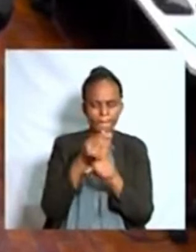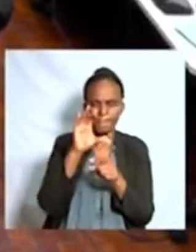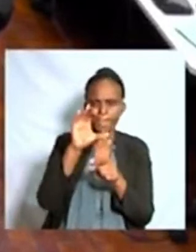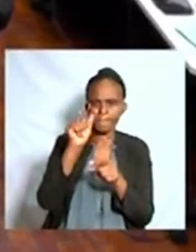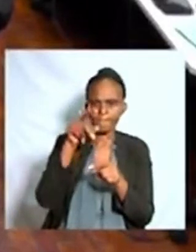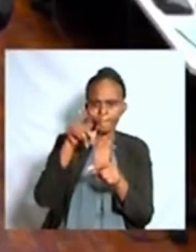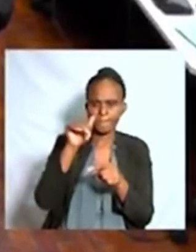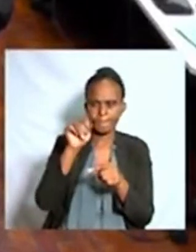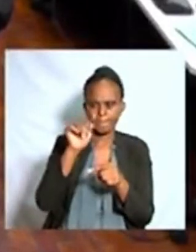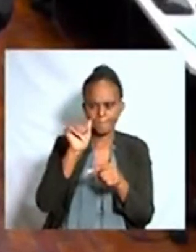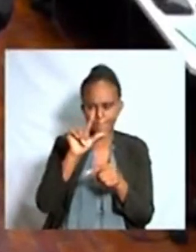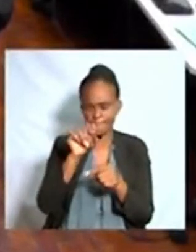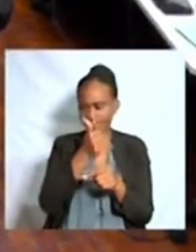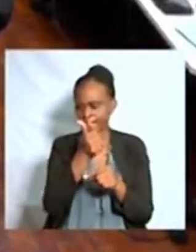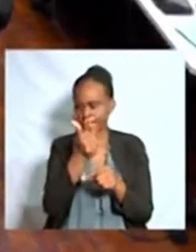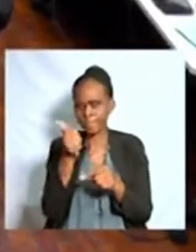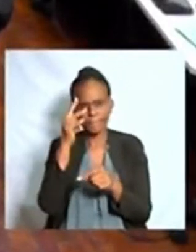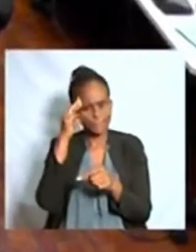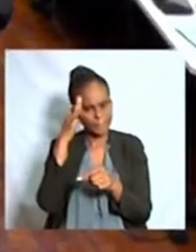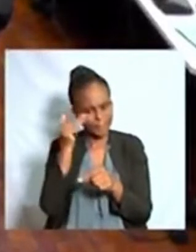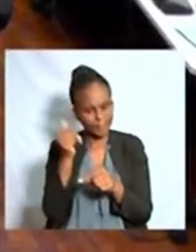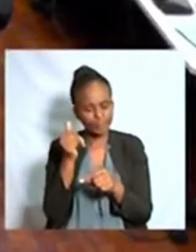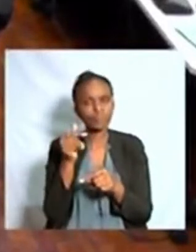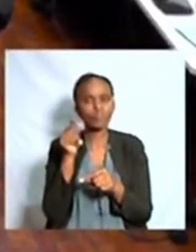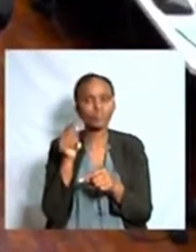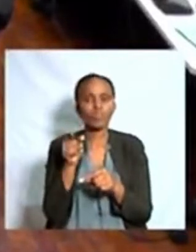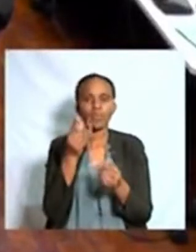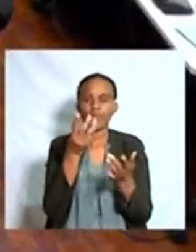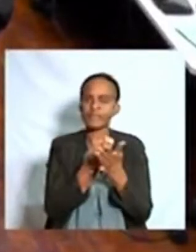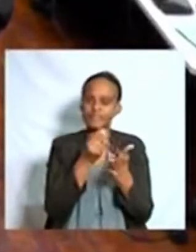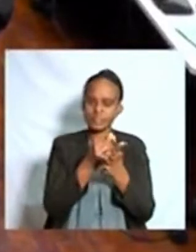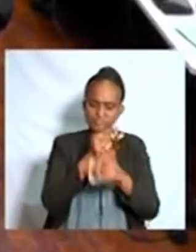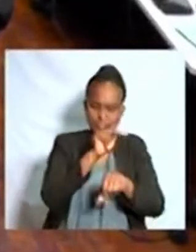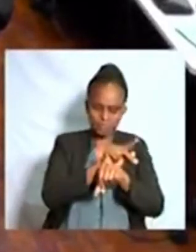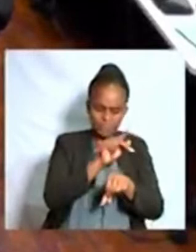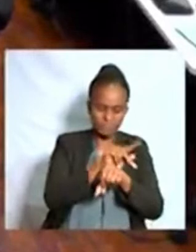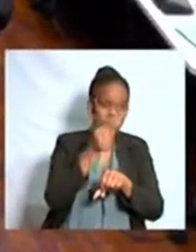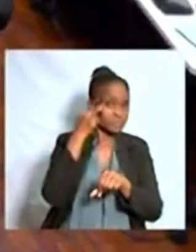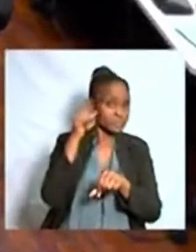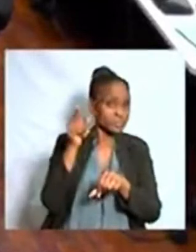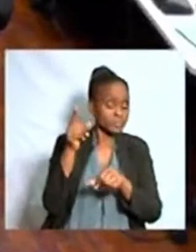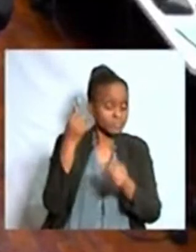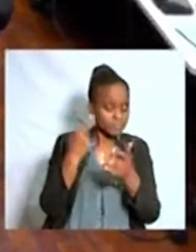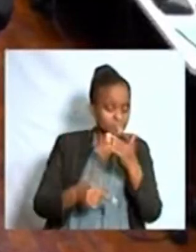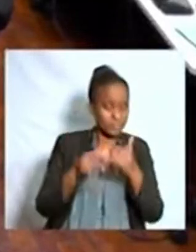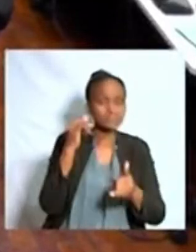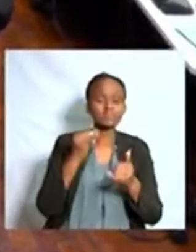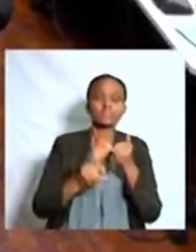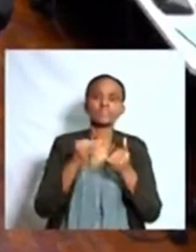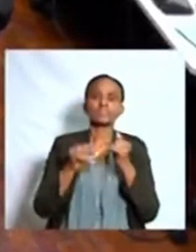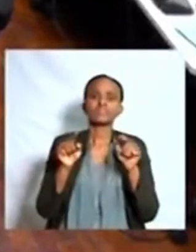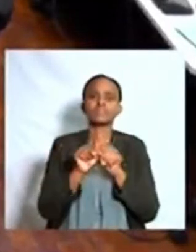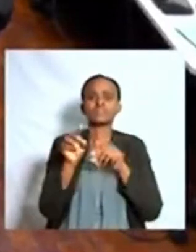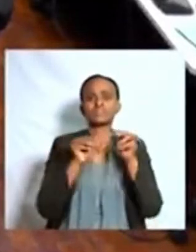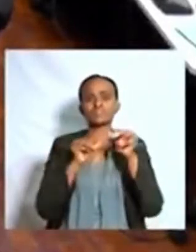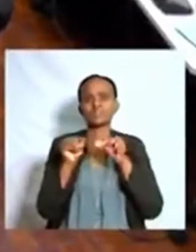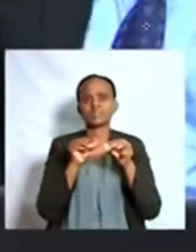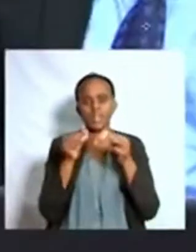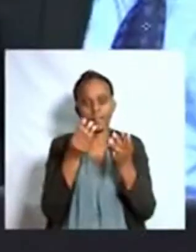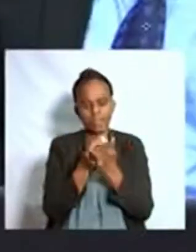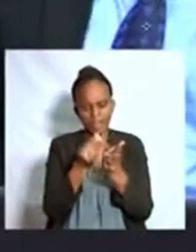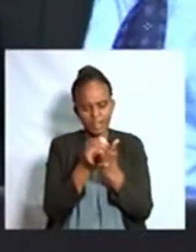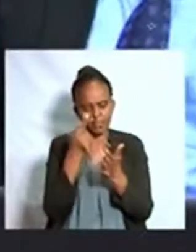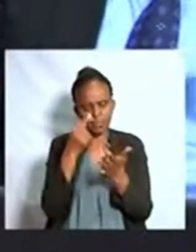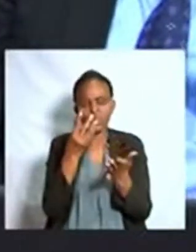RDCs. The reason why is that capital projects are meant to be completed, and monies for capital projects are supposed to be